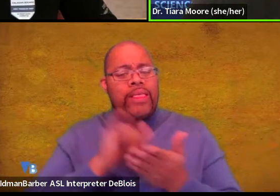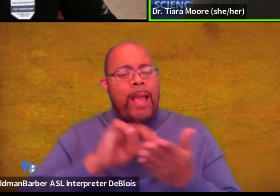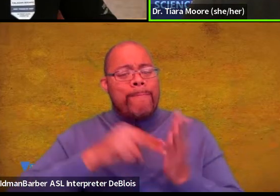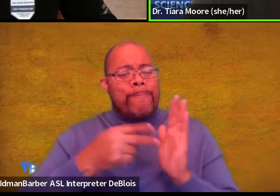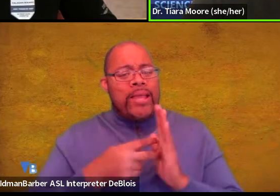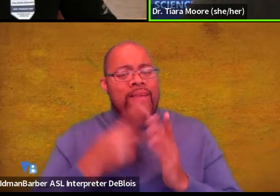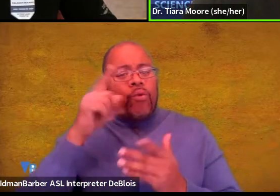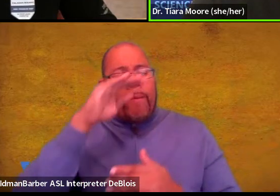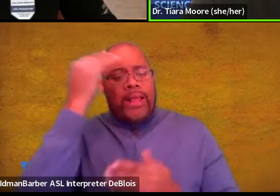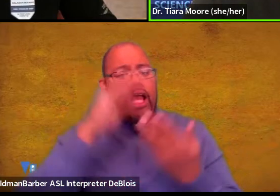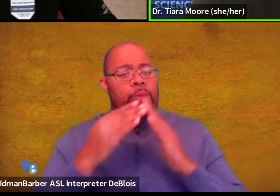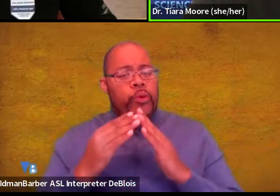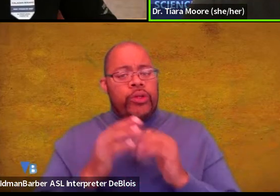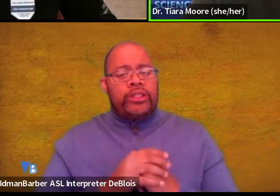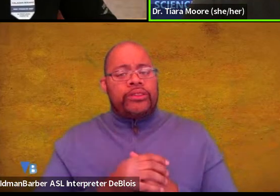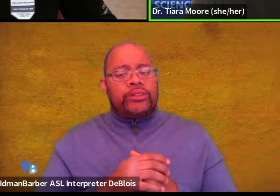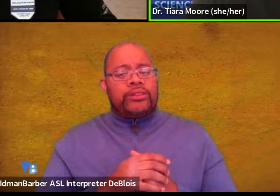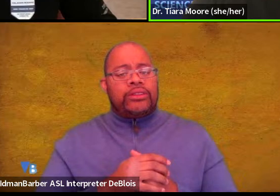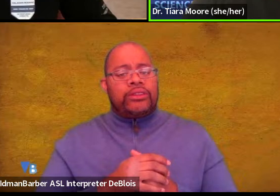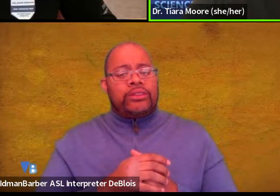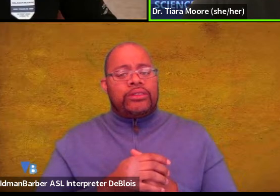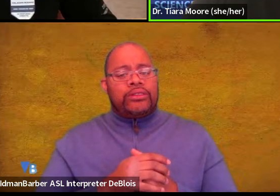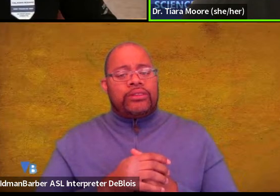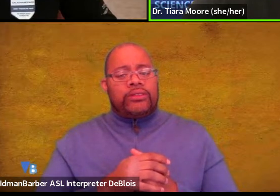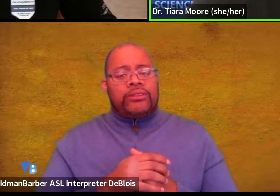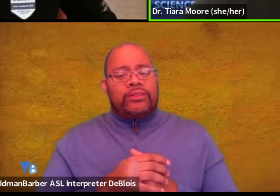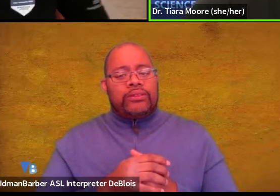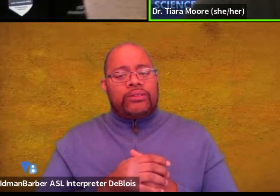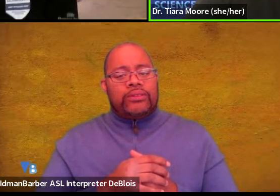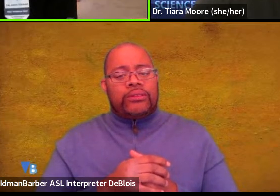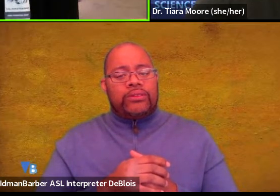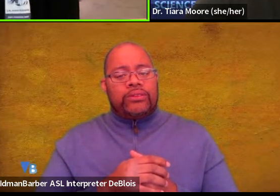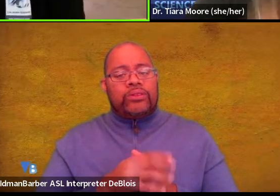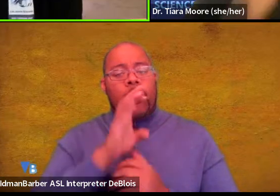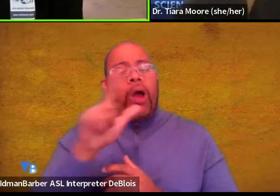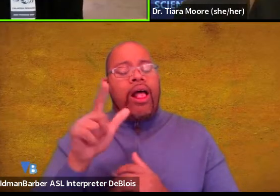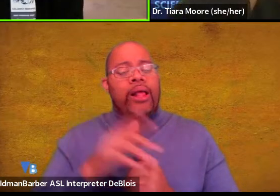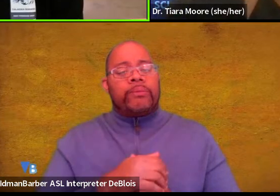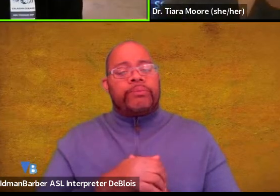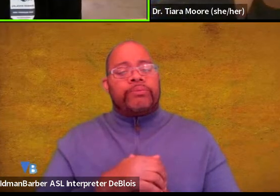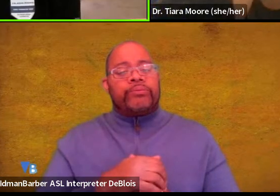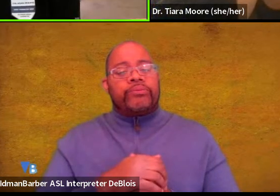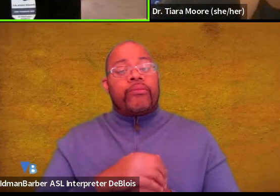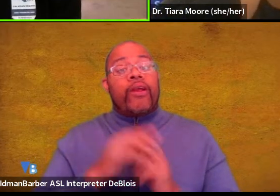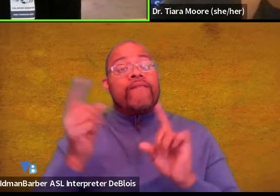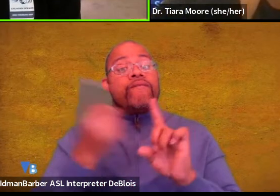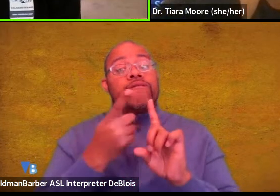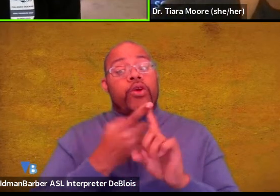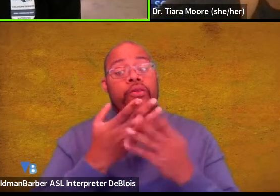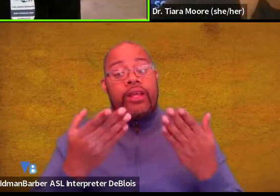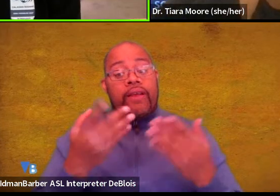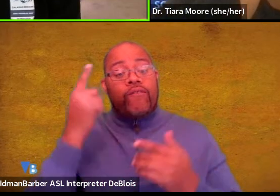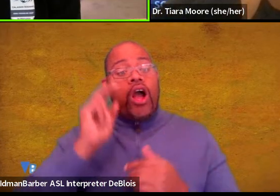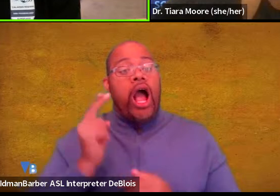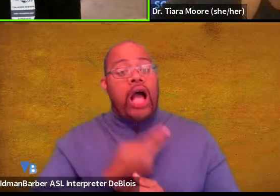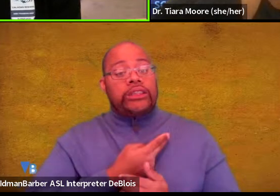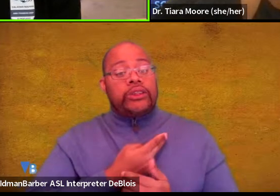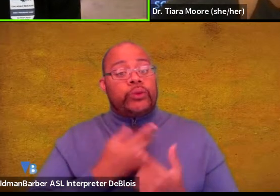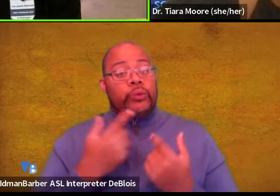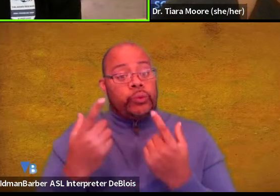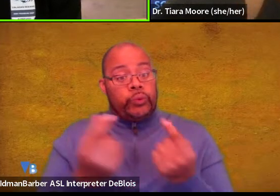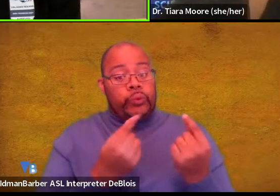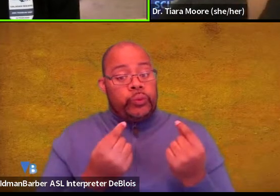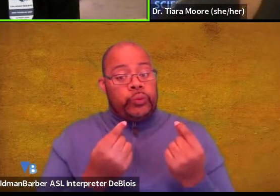mean, I guess, for Black communities at large? Well, the first thing is for us to